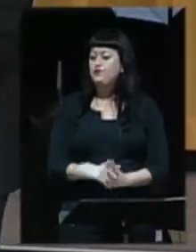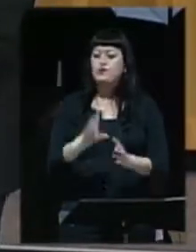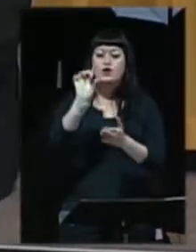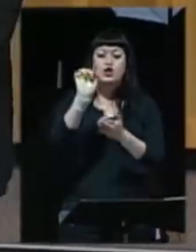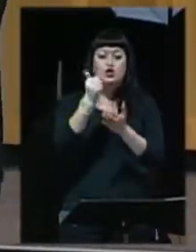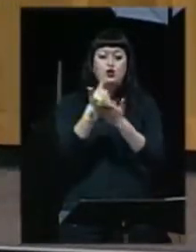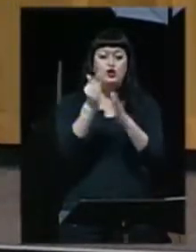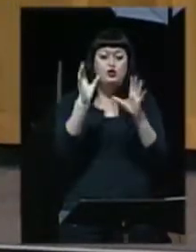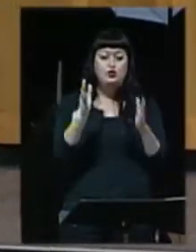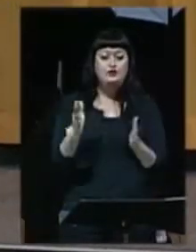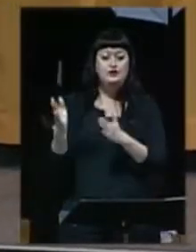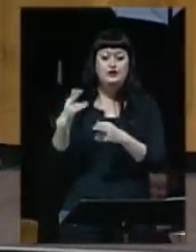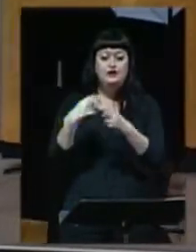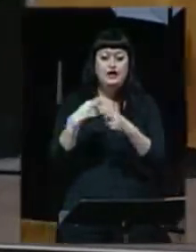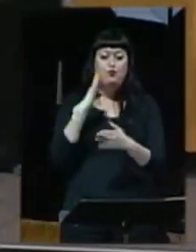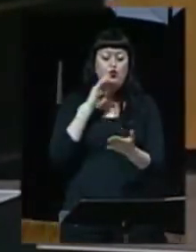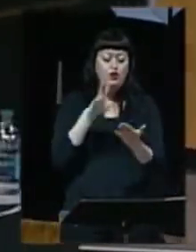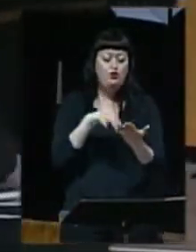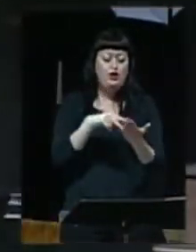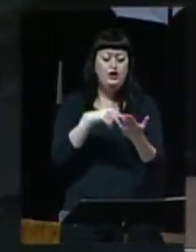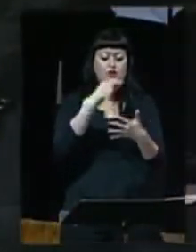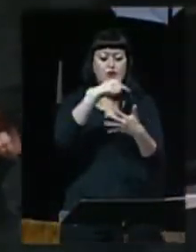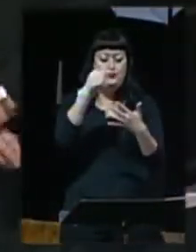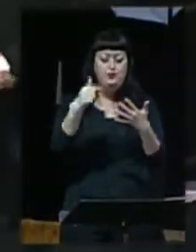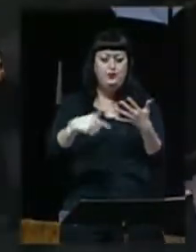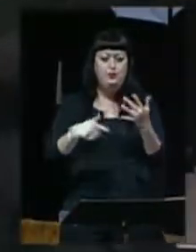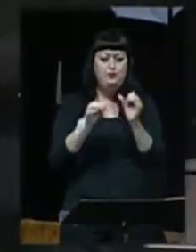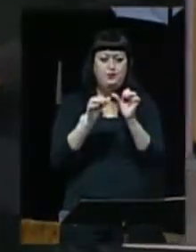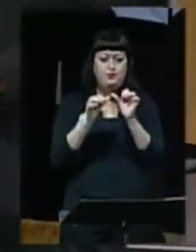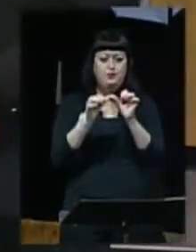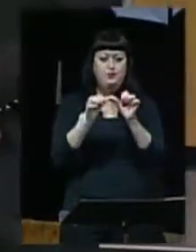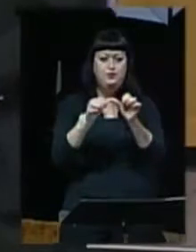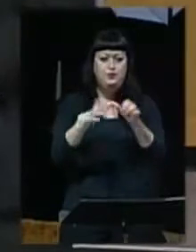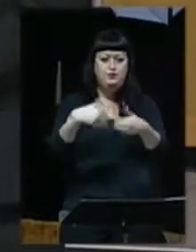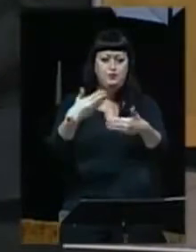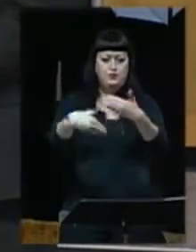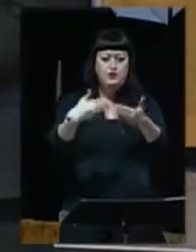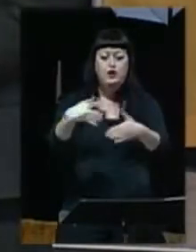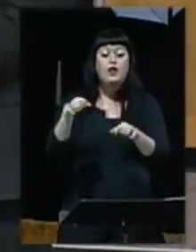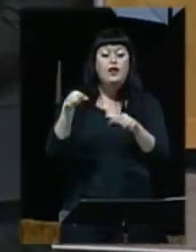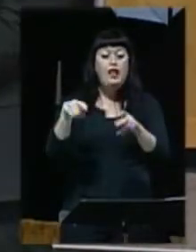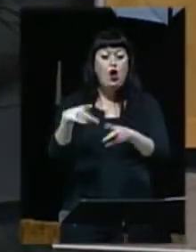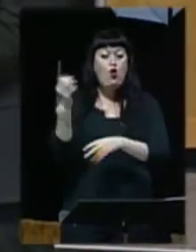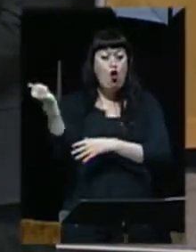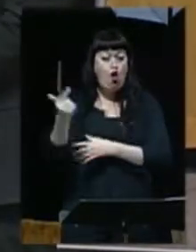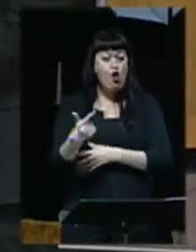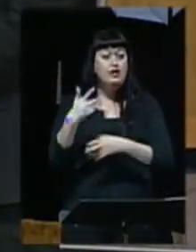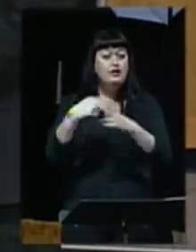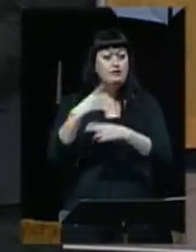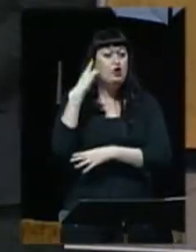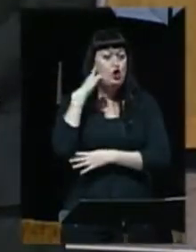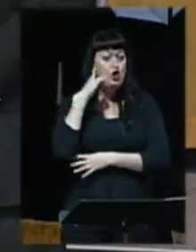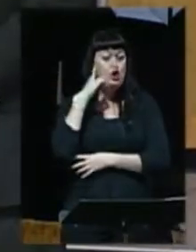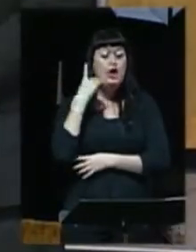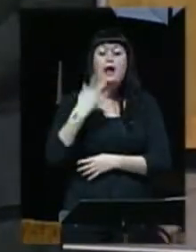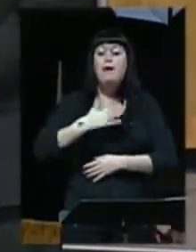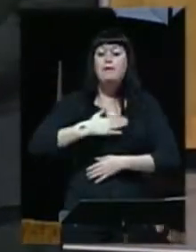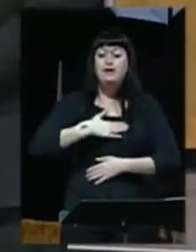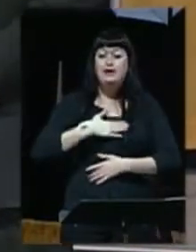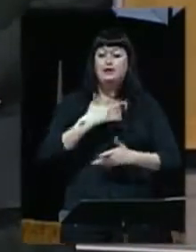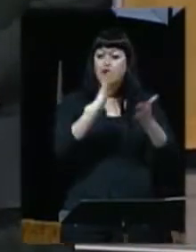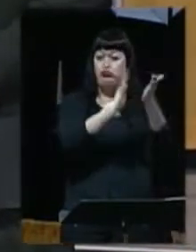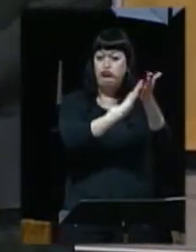The graduates' names will be read in a continuous manner. In order to allow each name to be heard, please applaud only